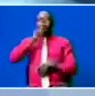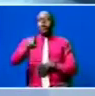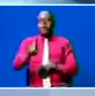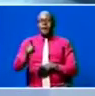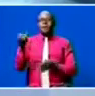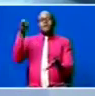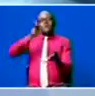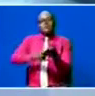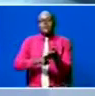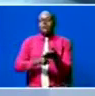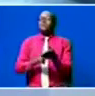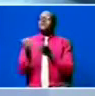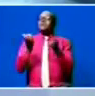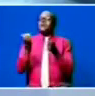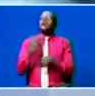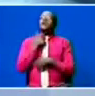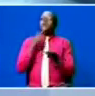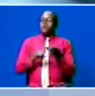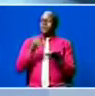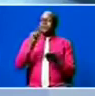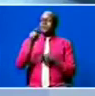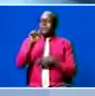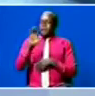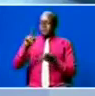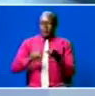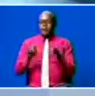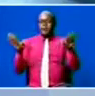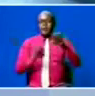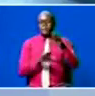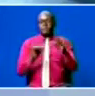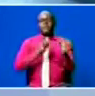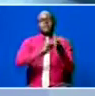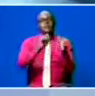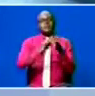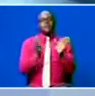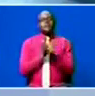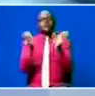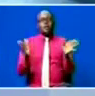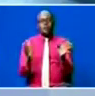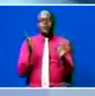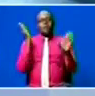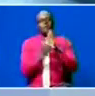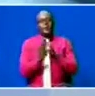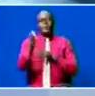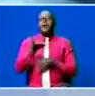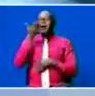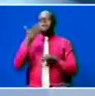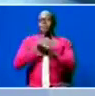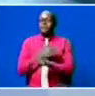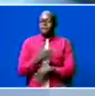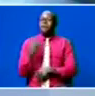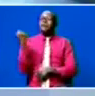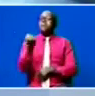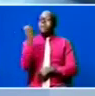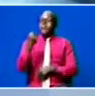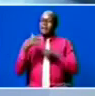Registrar of Trade Unions, the Teacher Service Commission and NUT Deputy Secretary General Hesbon Otieno to file their responses before May 9th and